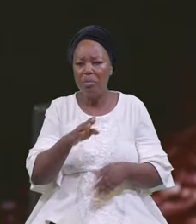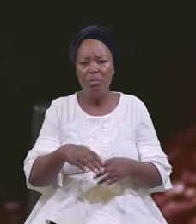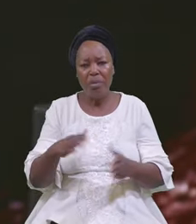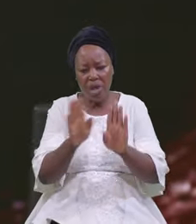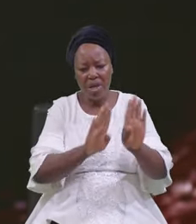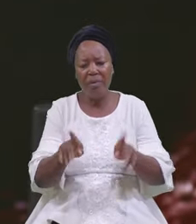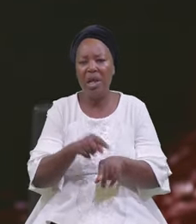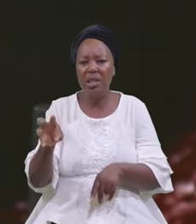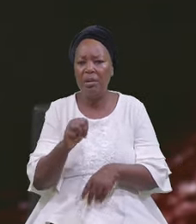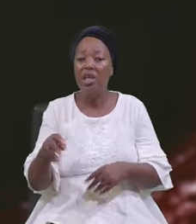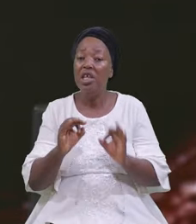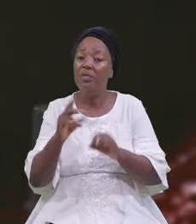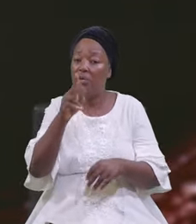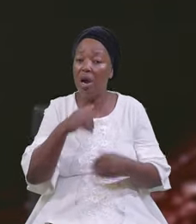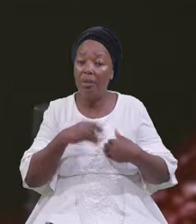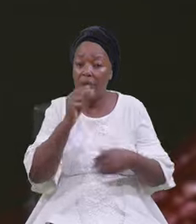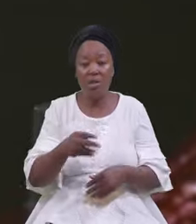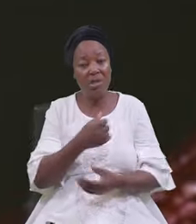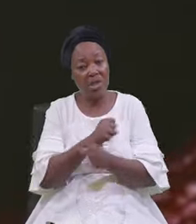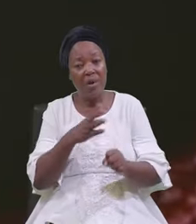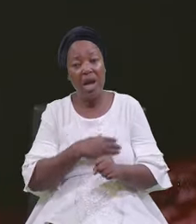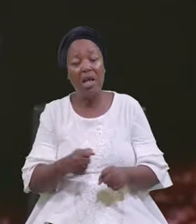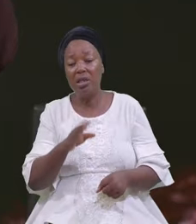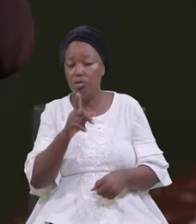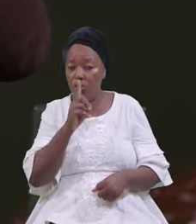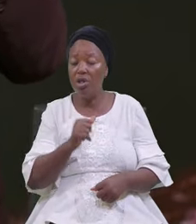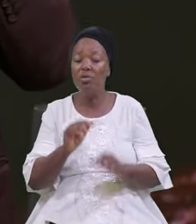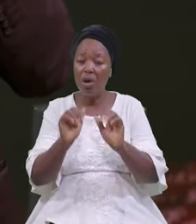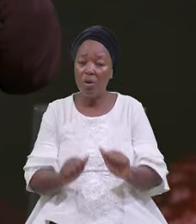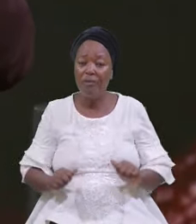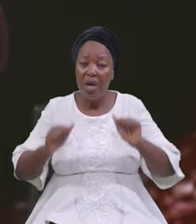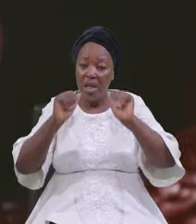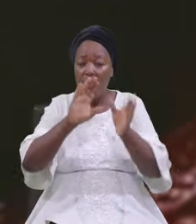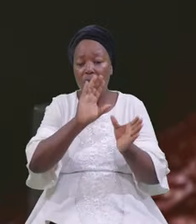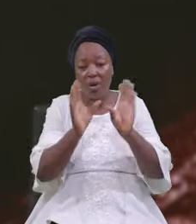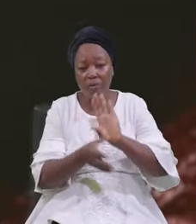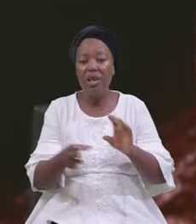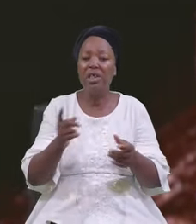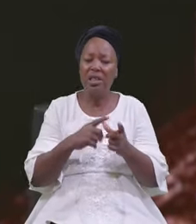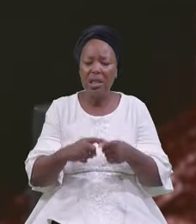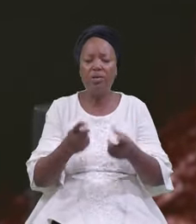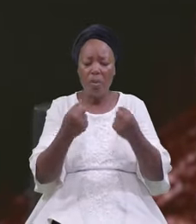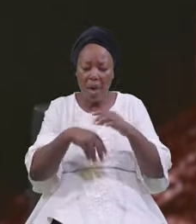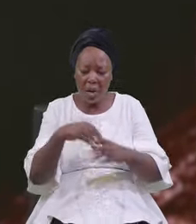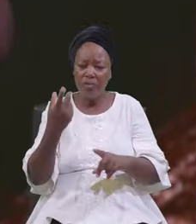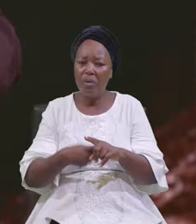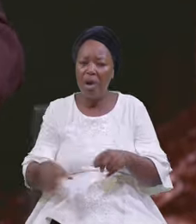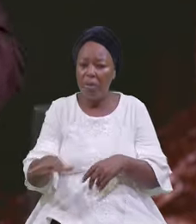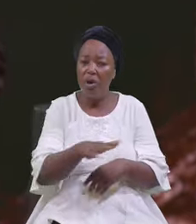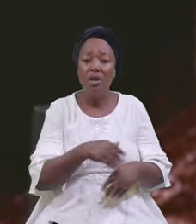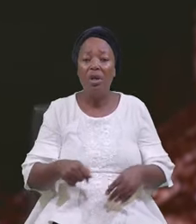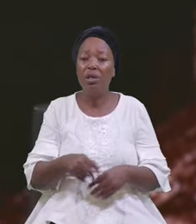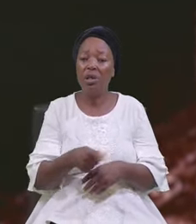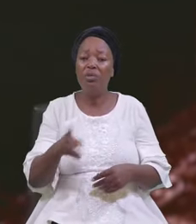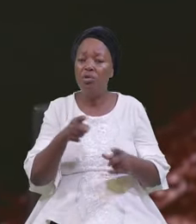been saved, if you have been converted, if you have come out from among them, you are separate and you are not going to